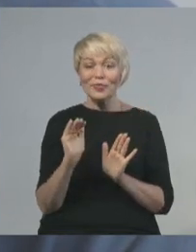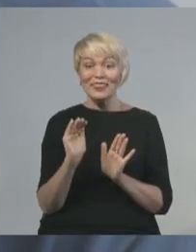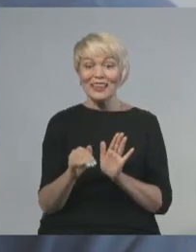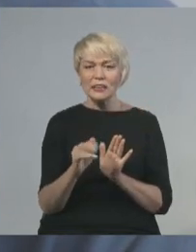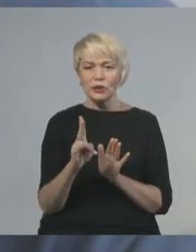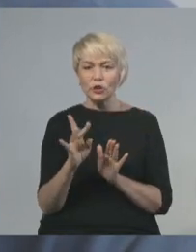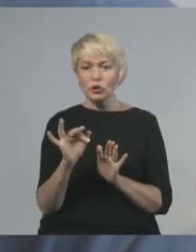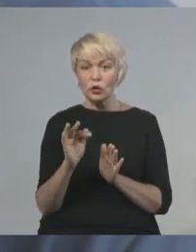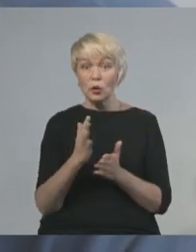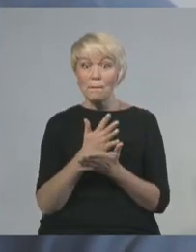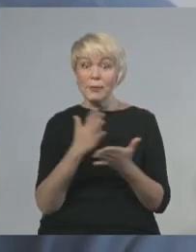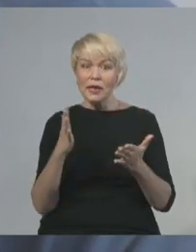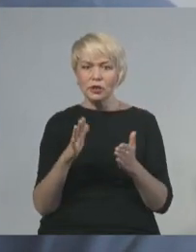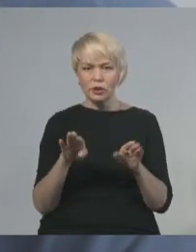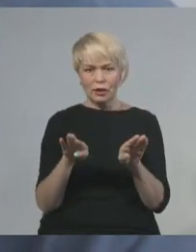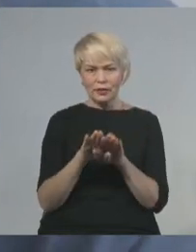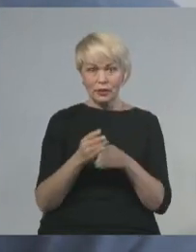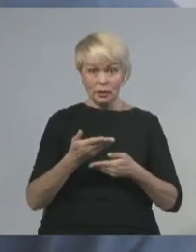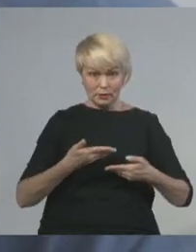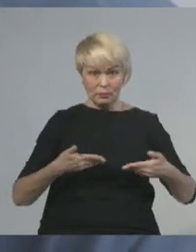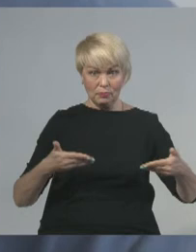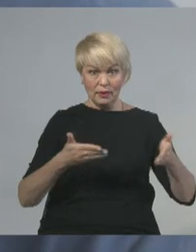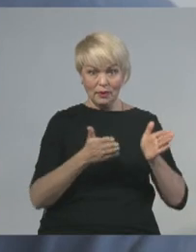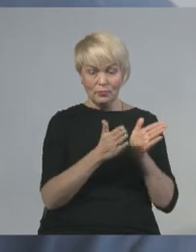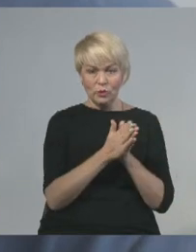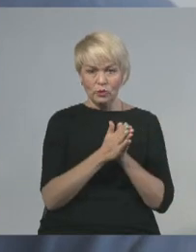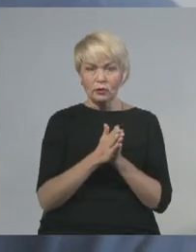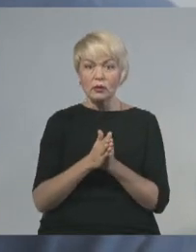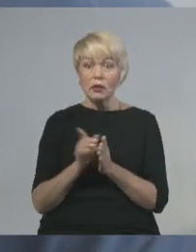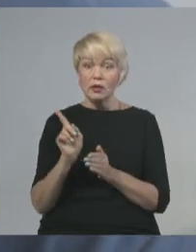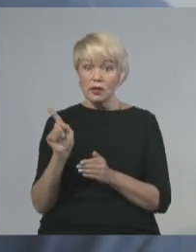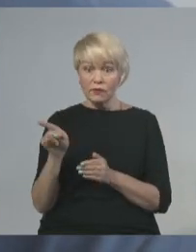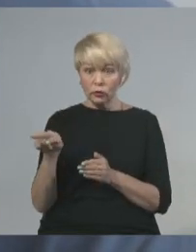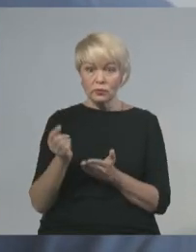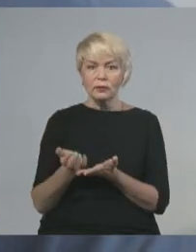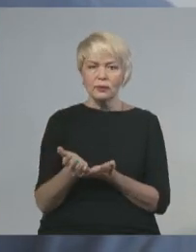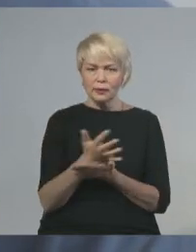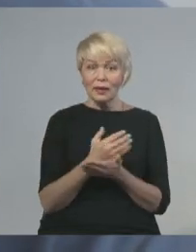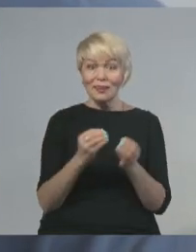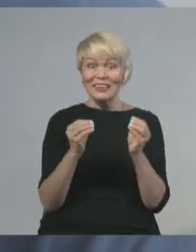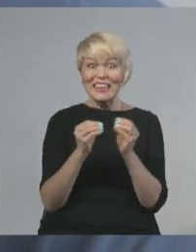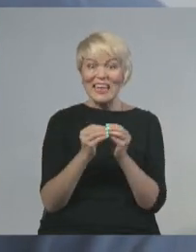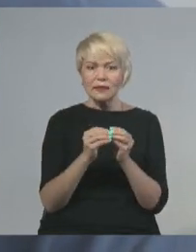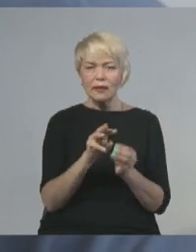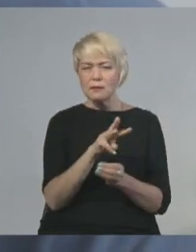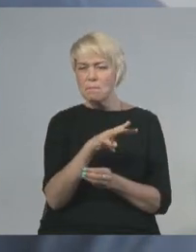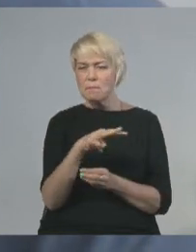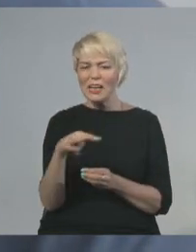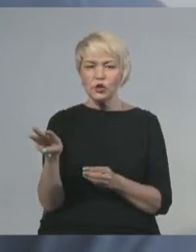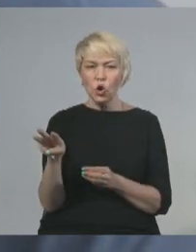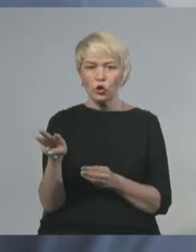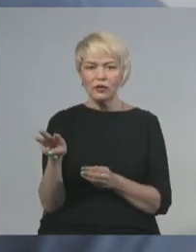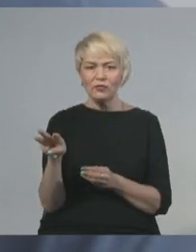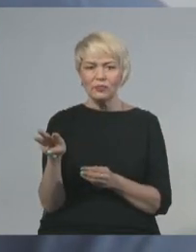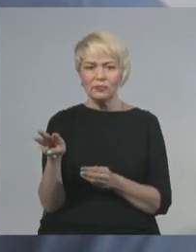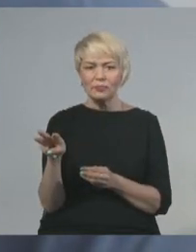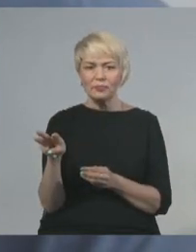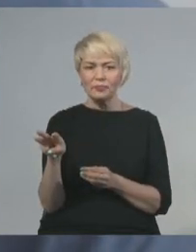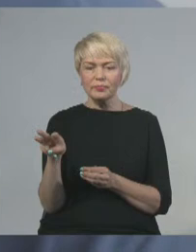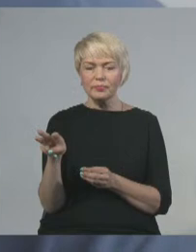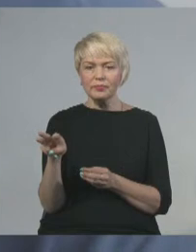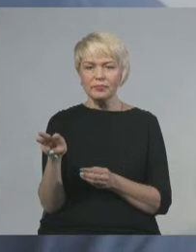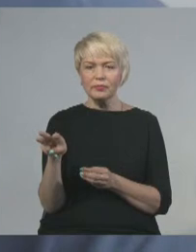they they raised 10 million so um